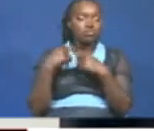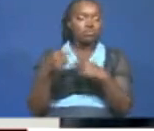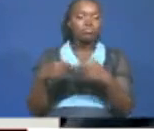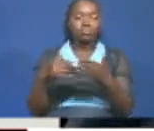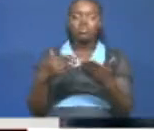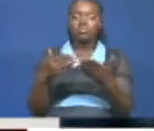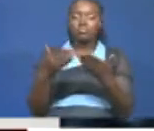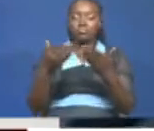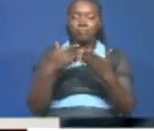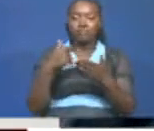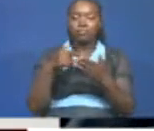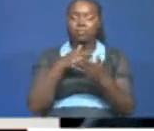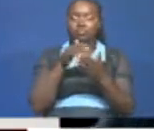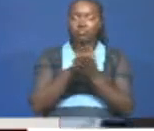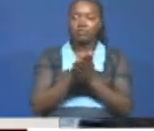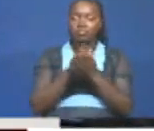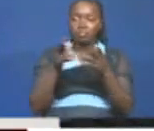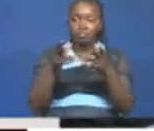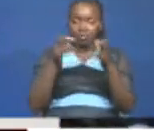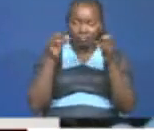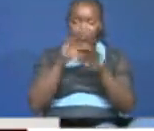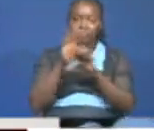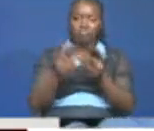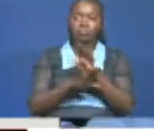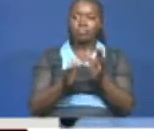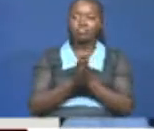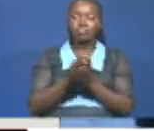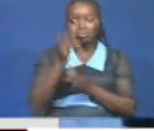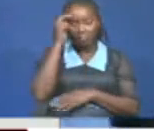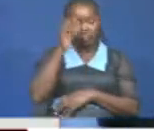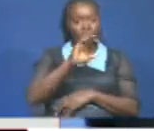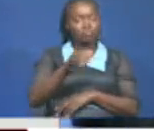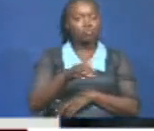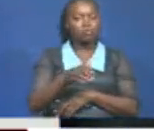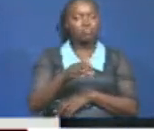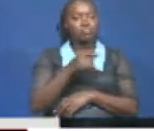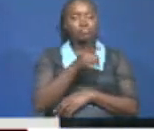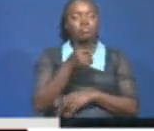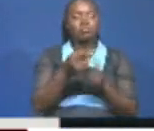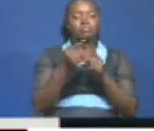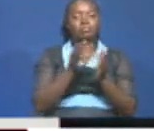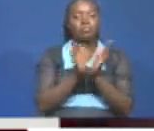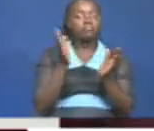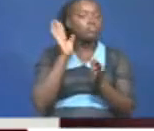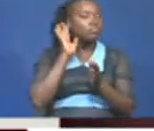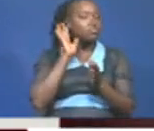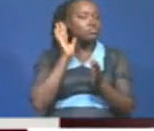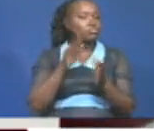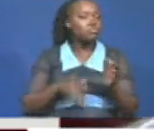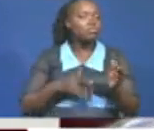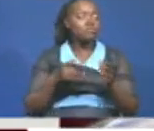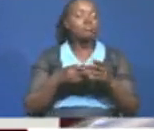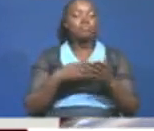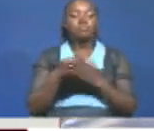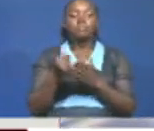us, and we are all capturing all that. In Trans Nzoia County, those who turned up for the public hearing feel the cost of implementing